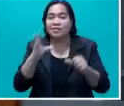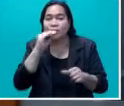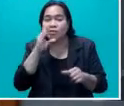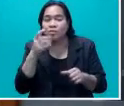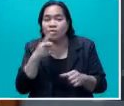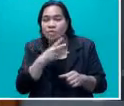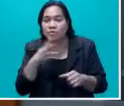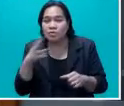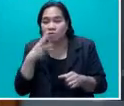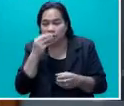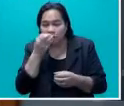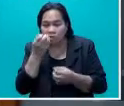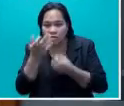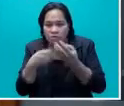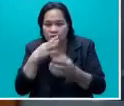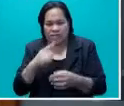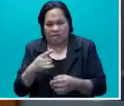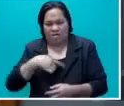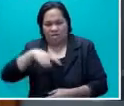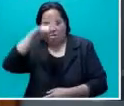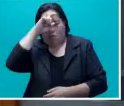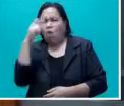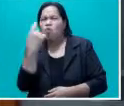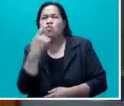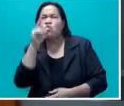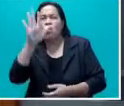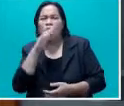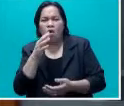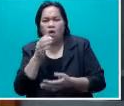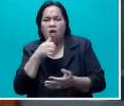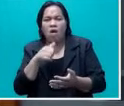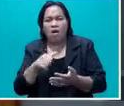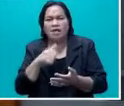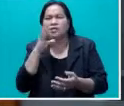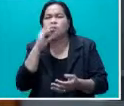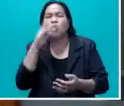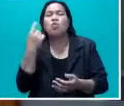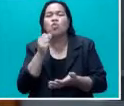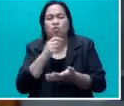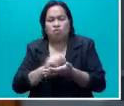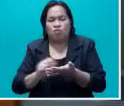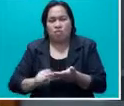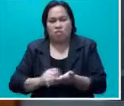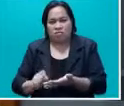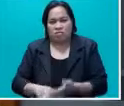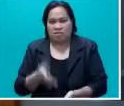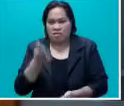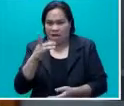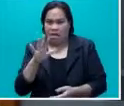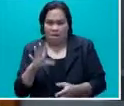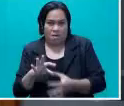that call, because one wonders who wrote his address and what is meant by what is left to be